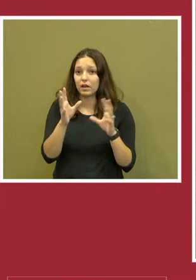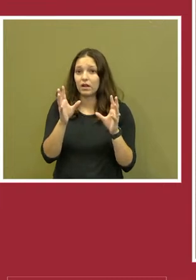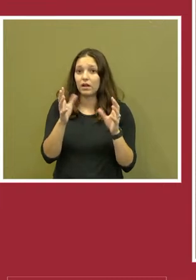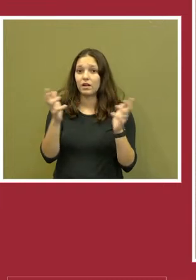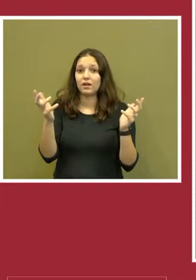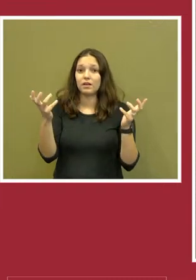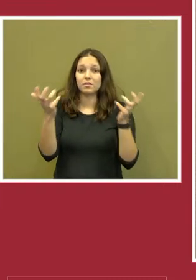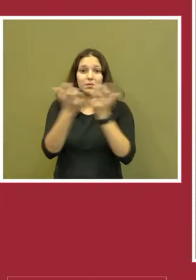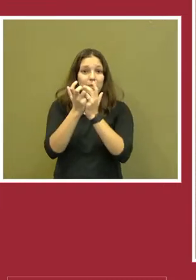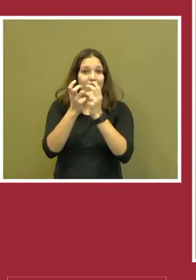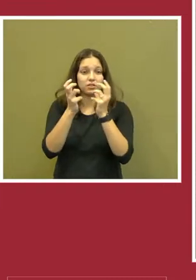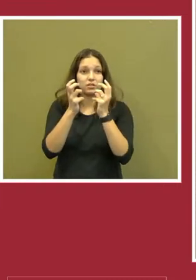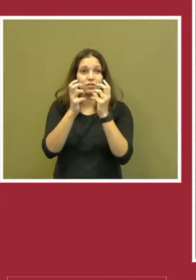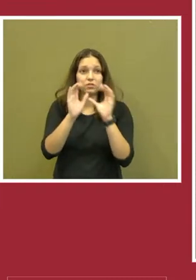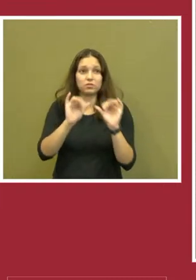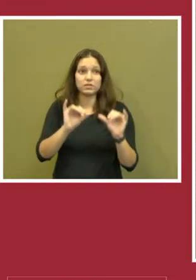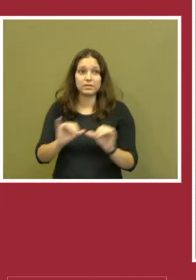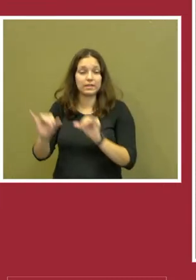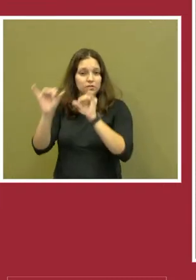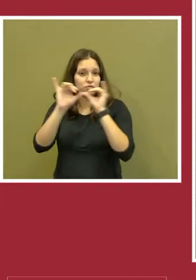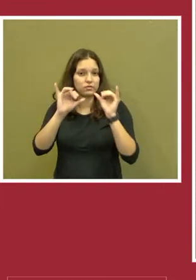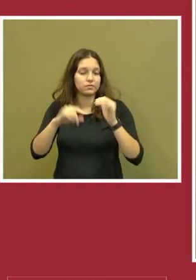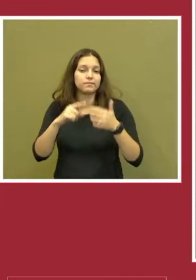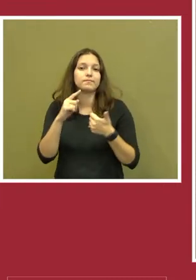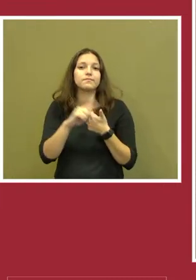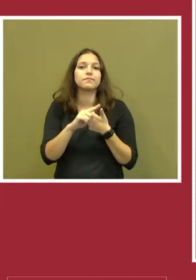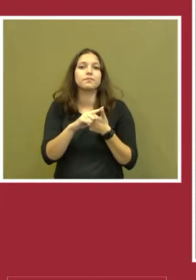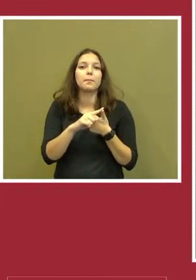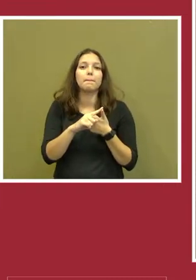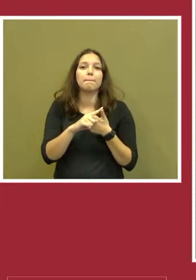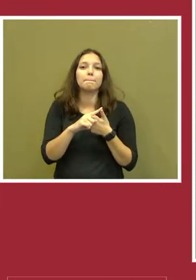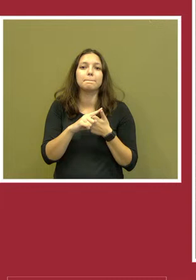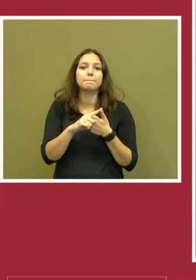Division 22 standards. One of those was